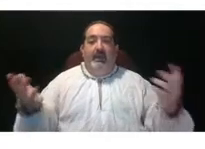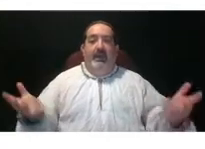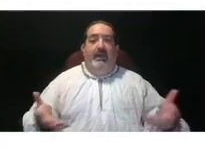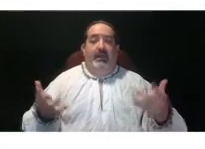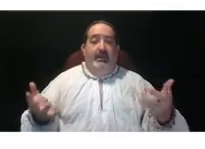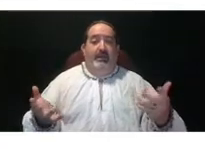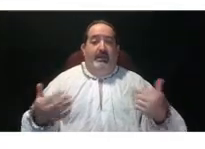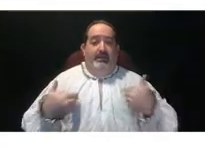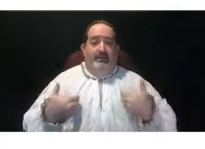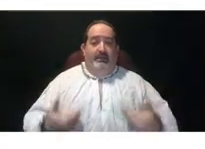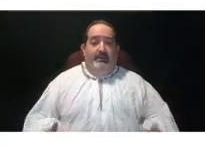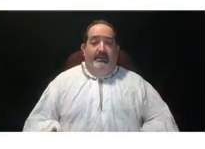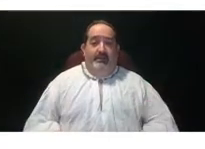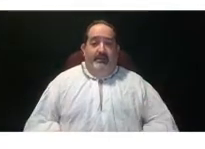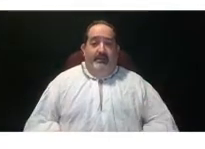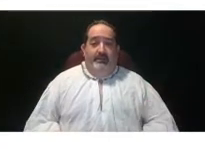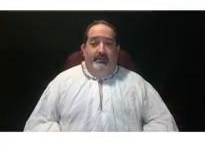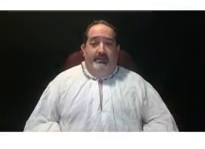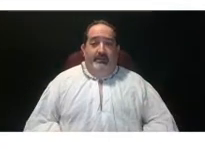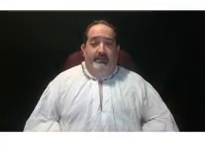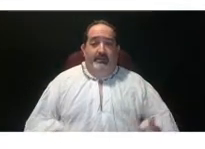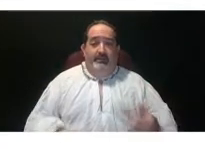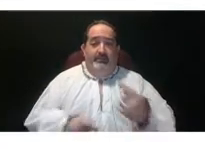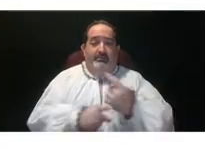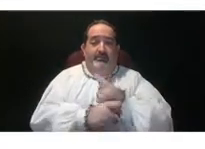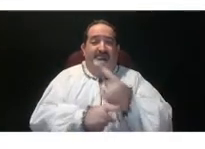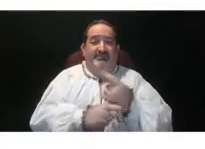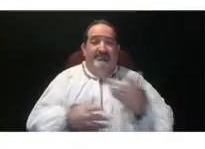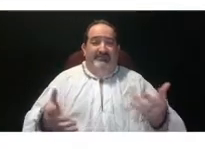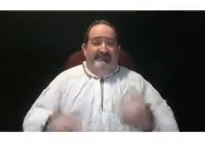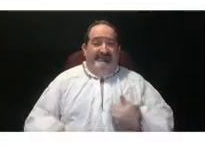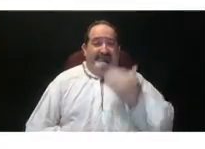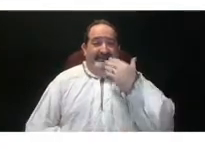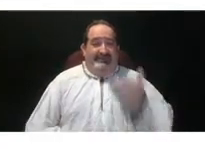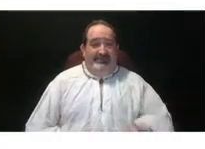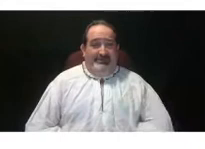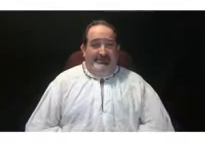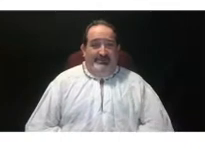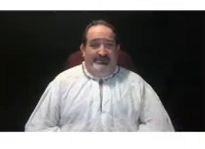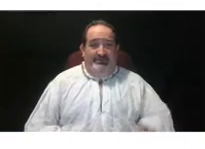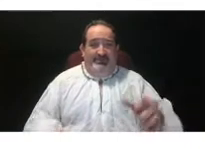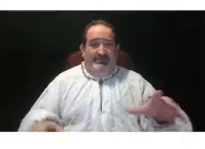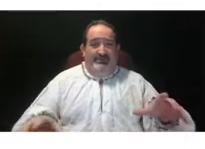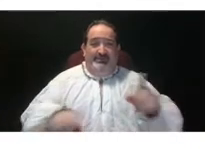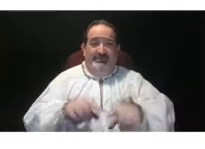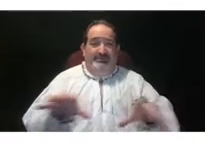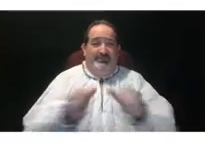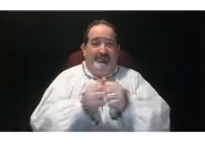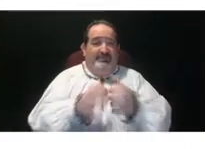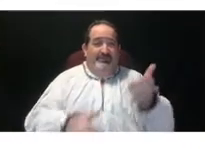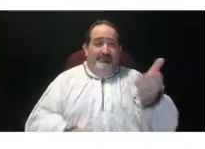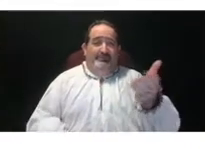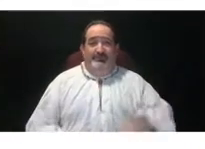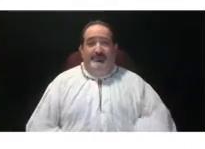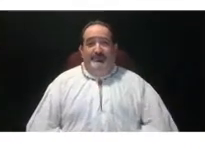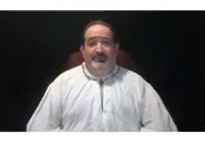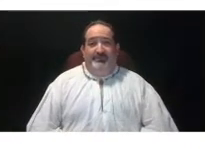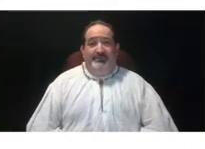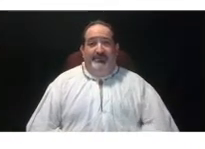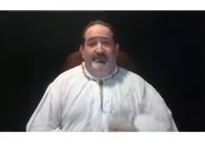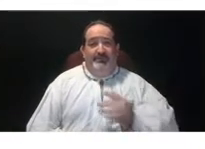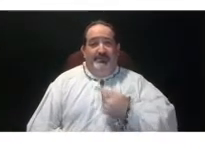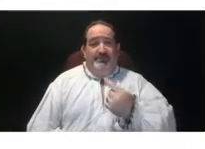To be typical, thank you. We couldn't have done it without you. And we'll